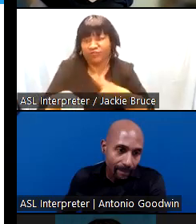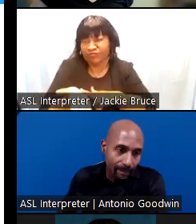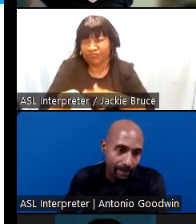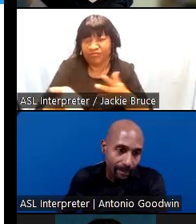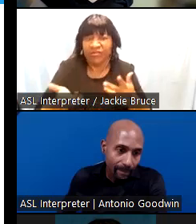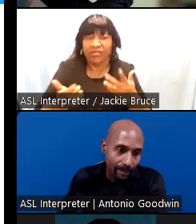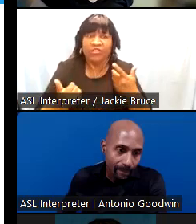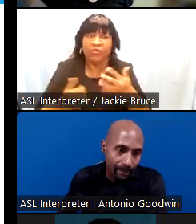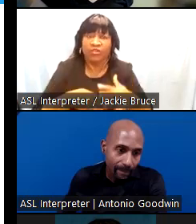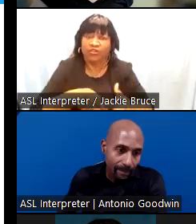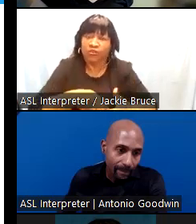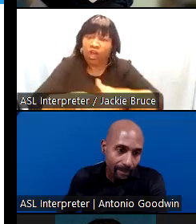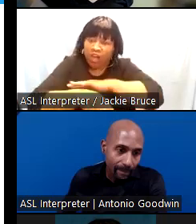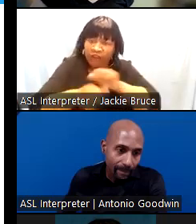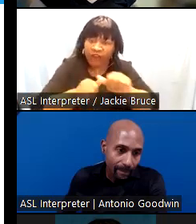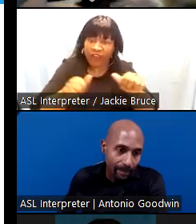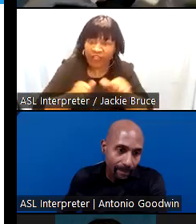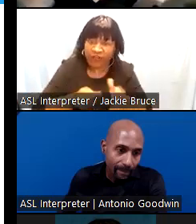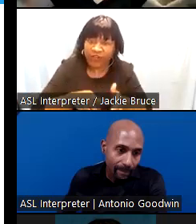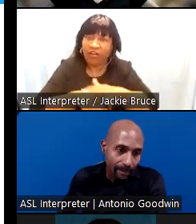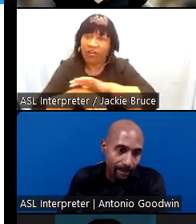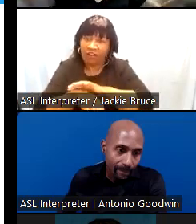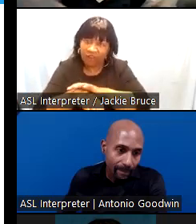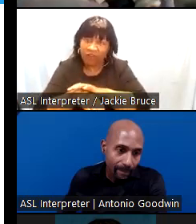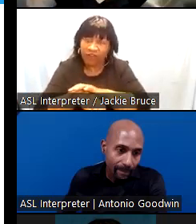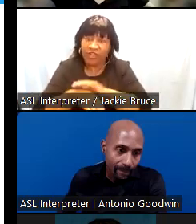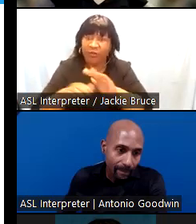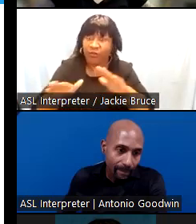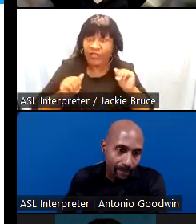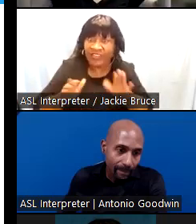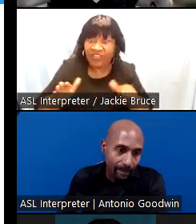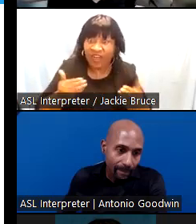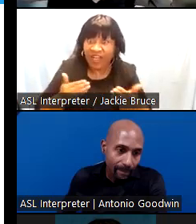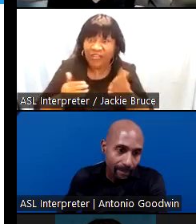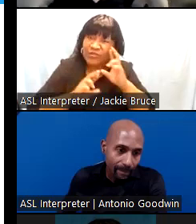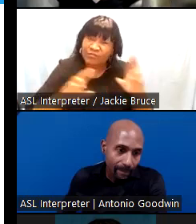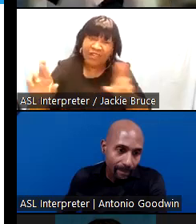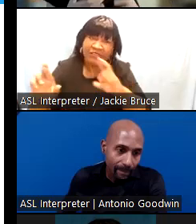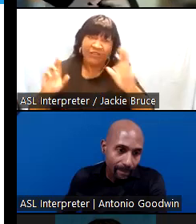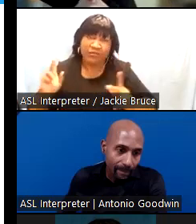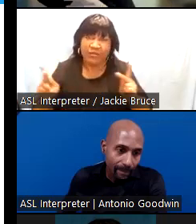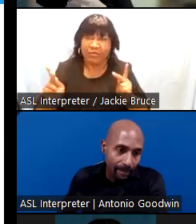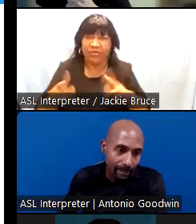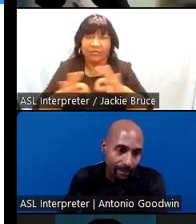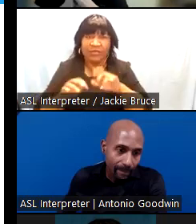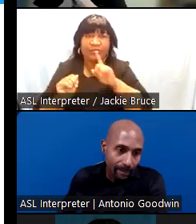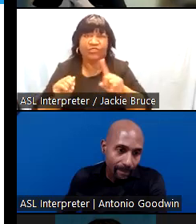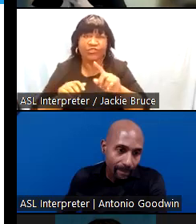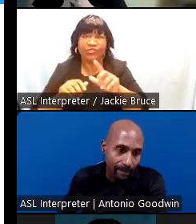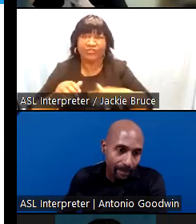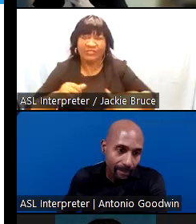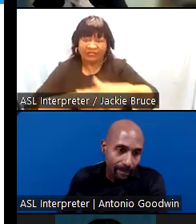want to cover the area, and then you're leaving your house. So you want to be respectful of other people. So you want to make sure that the area with the